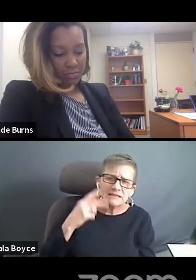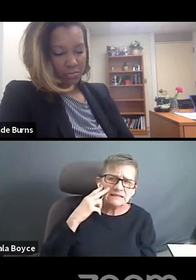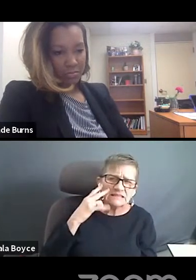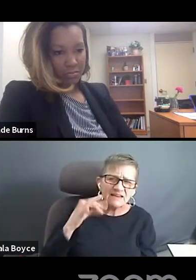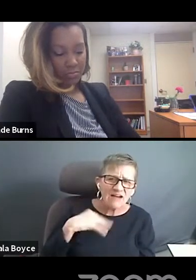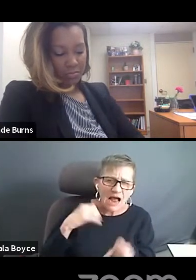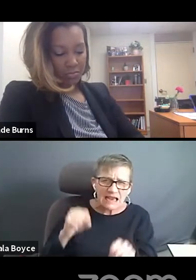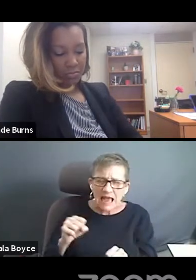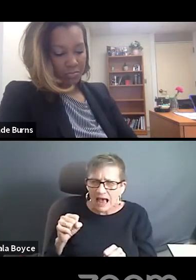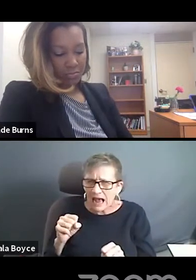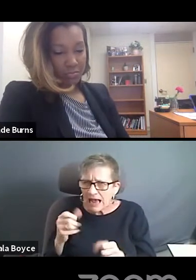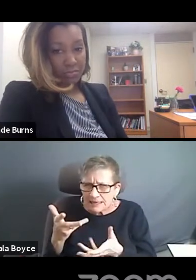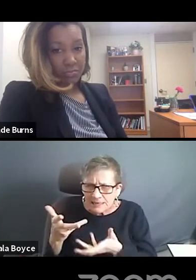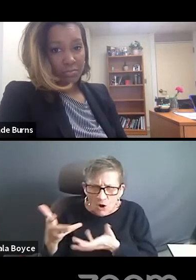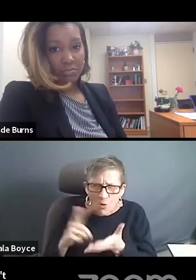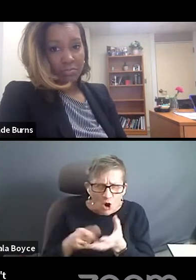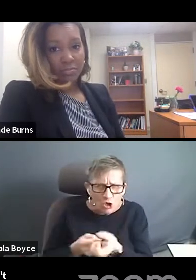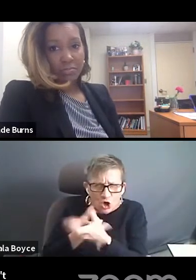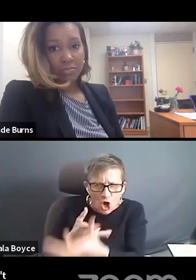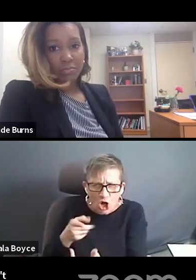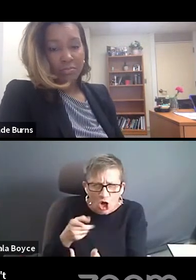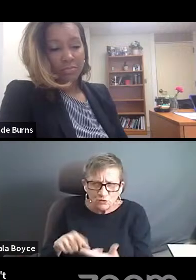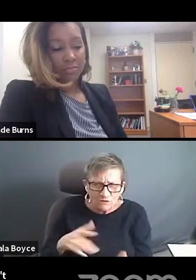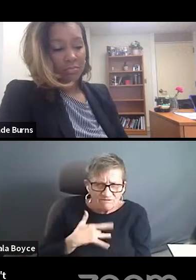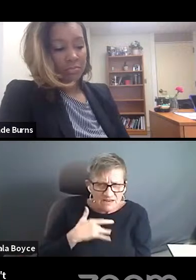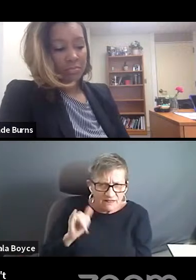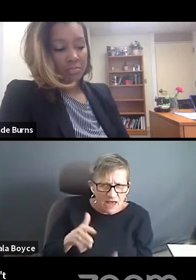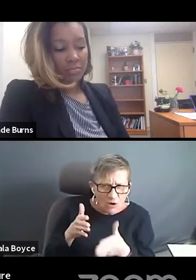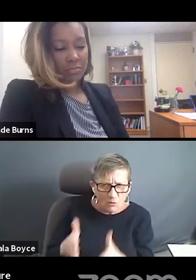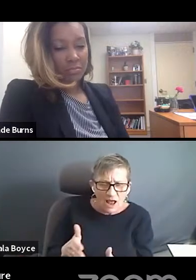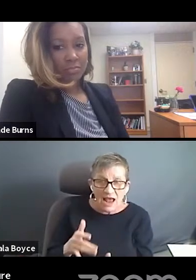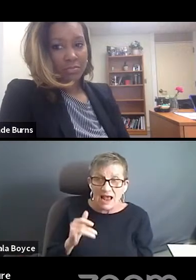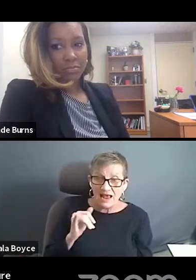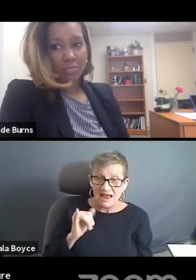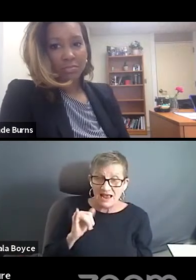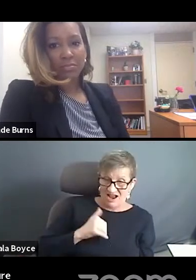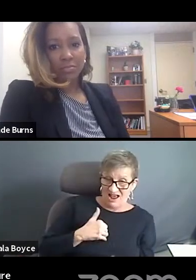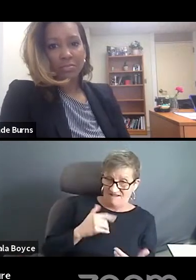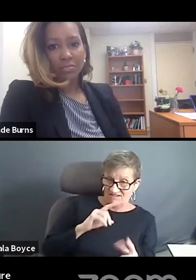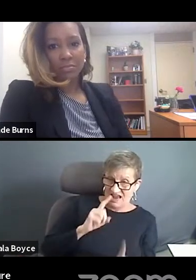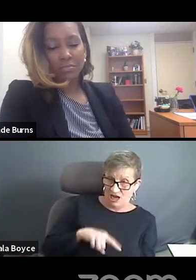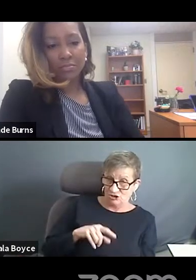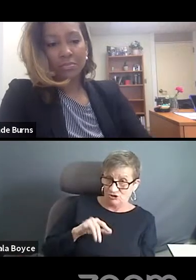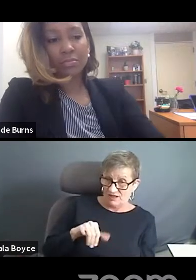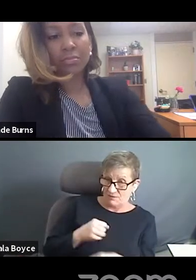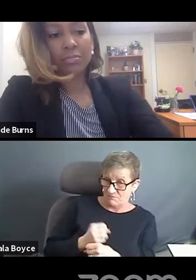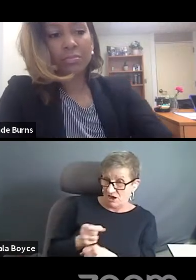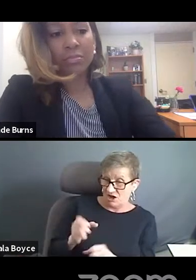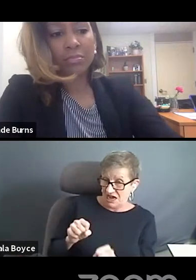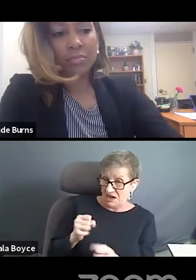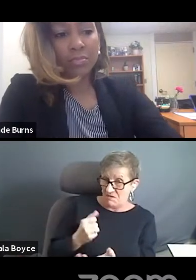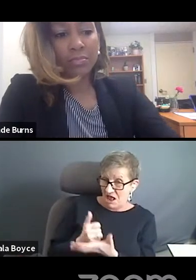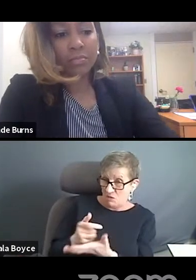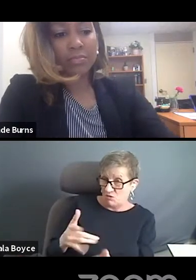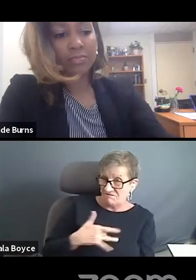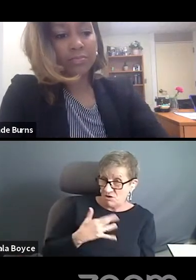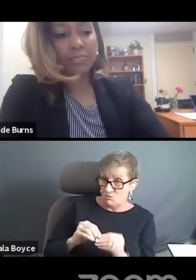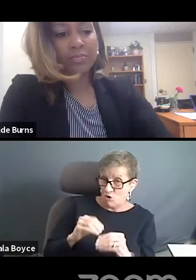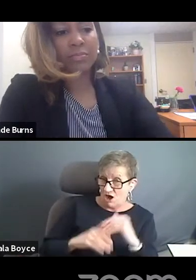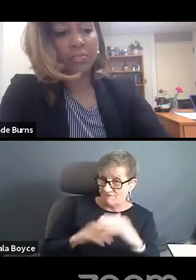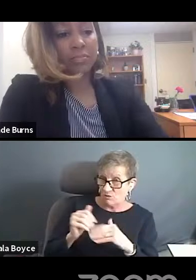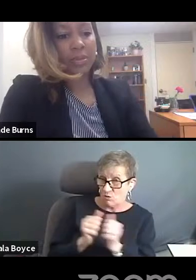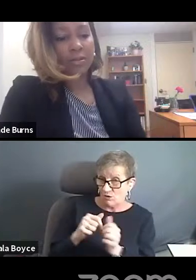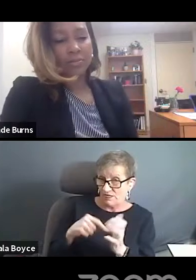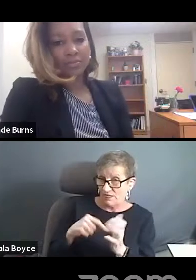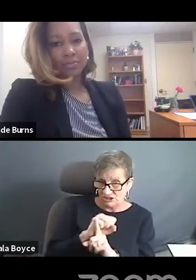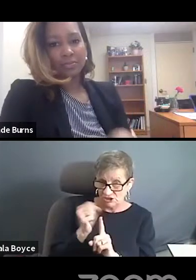tap into what's causing you to feel this way. And if I have an answer that can make you feel more comfortable with the situation. I know